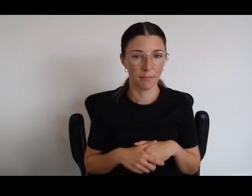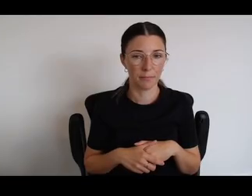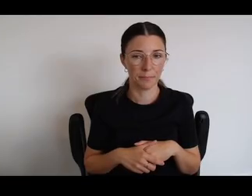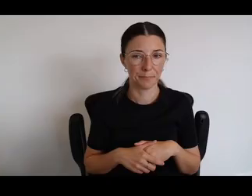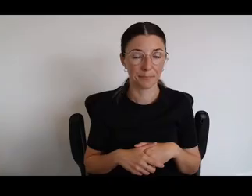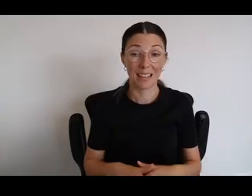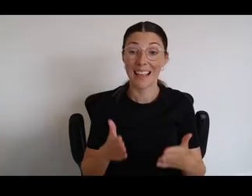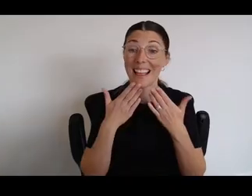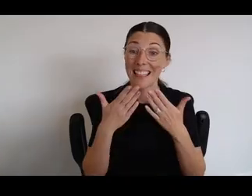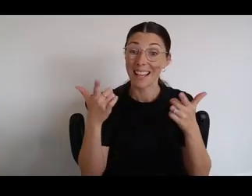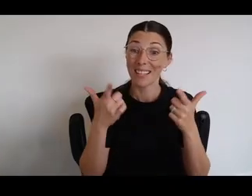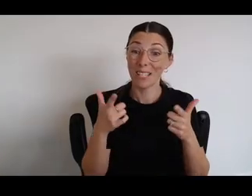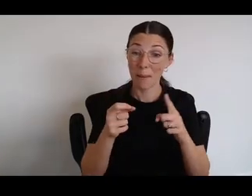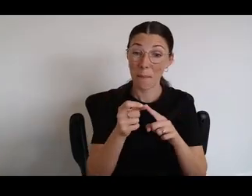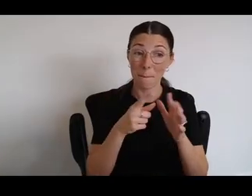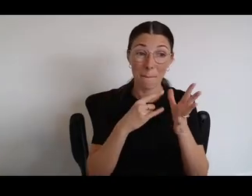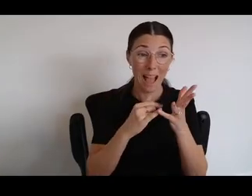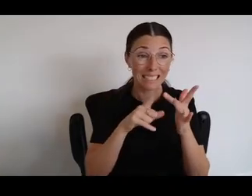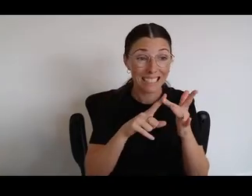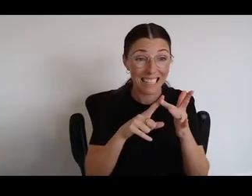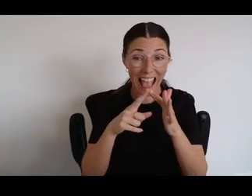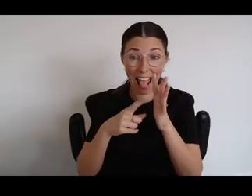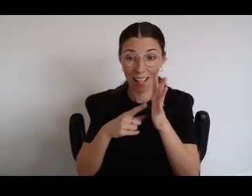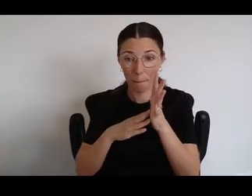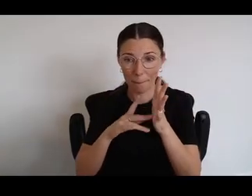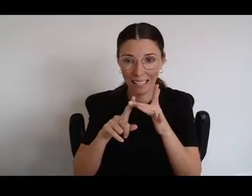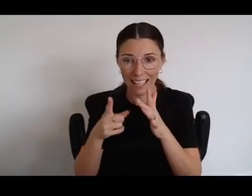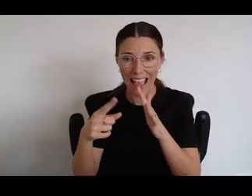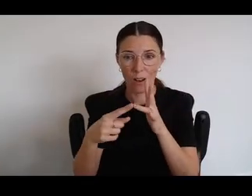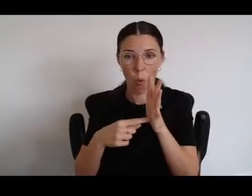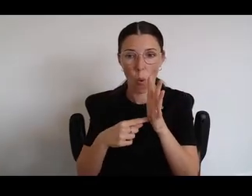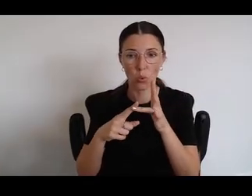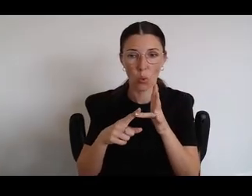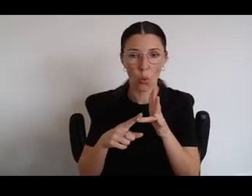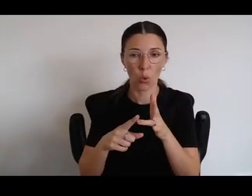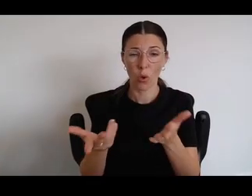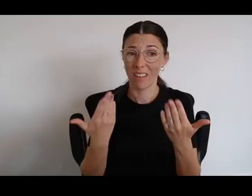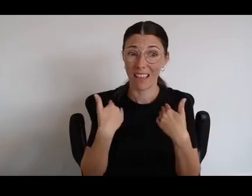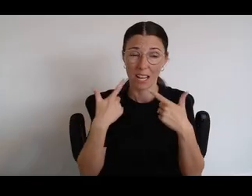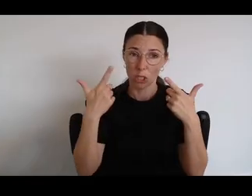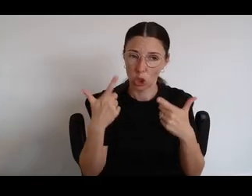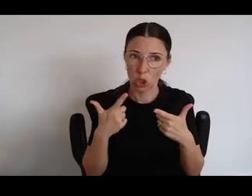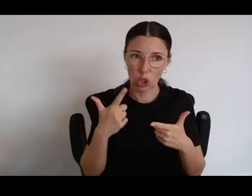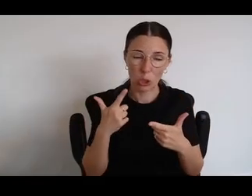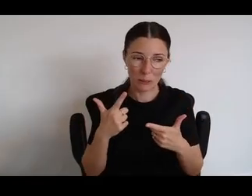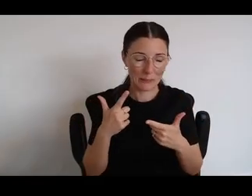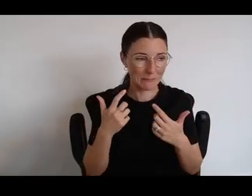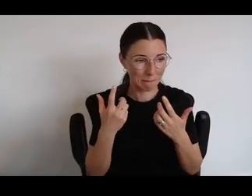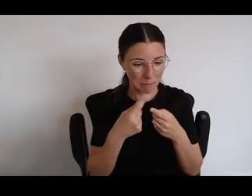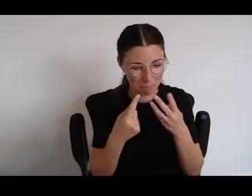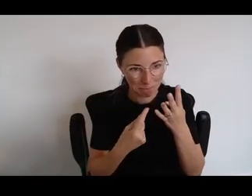Thanks so much to Pasi, Elmi and Otto. You've certainly given us some fiery fuel for thought as we head into afternoon